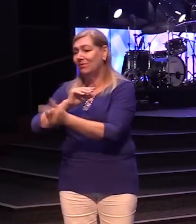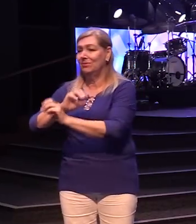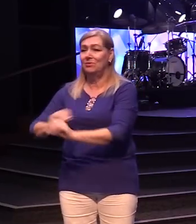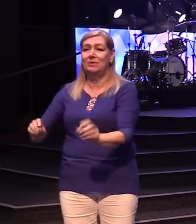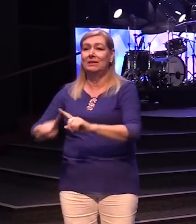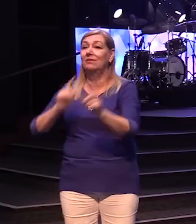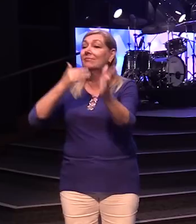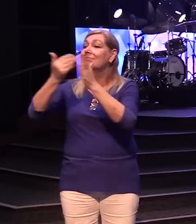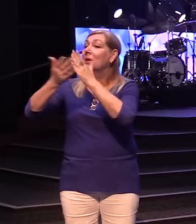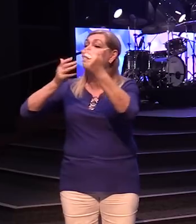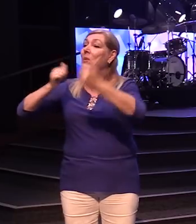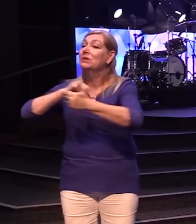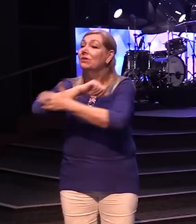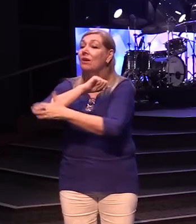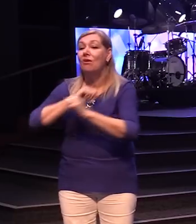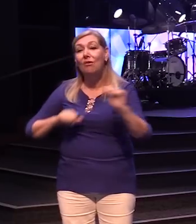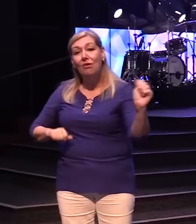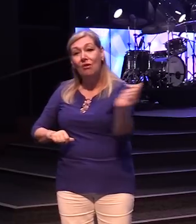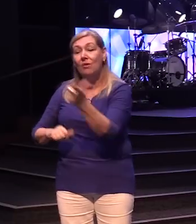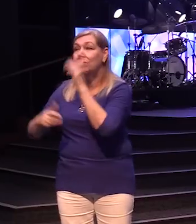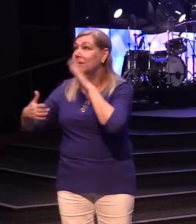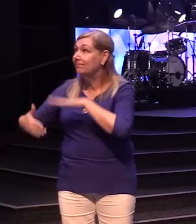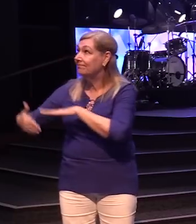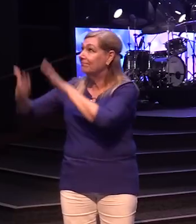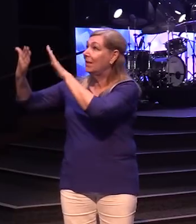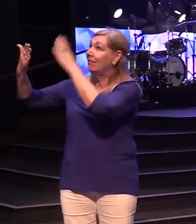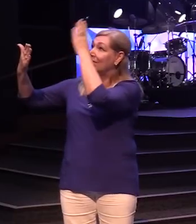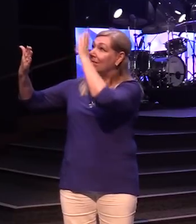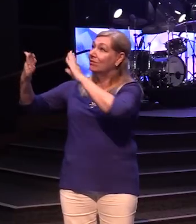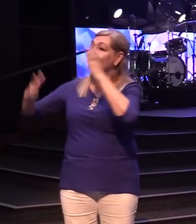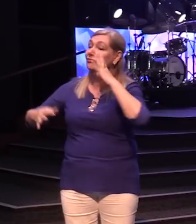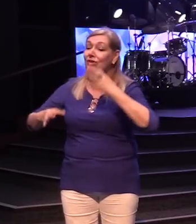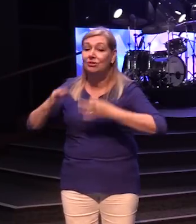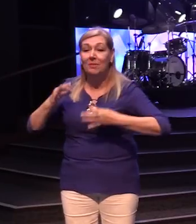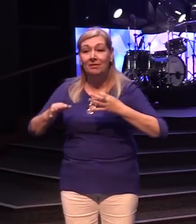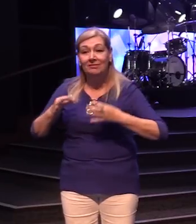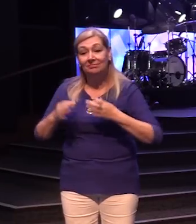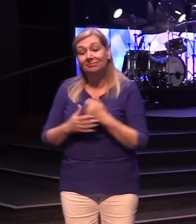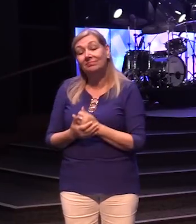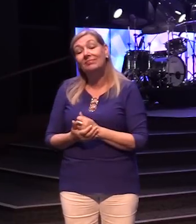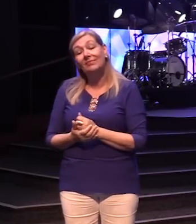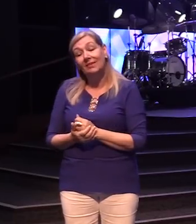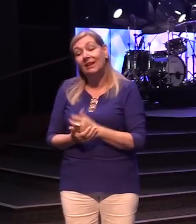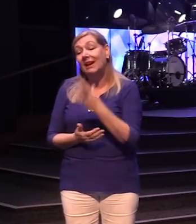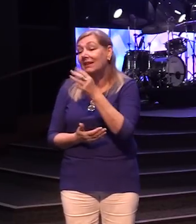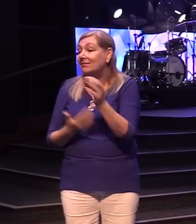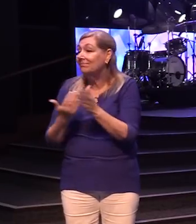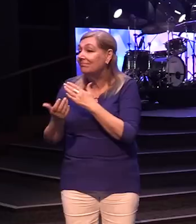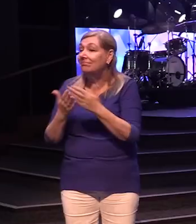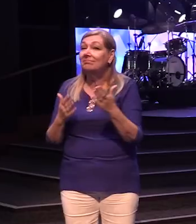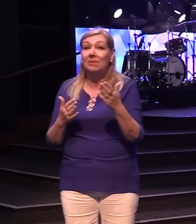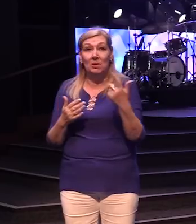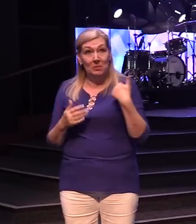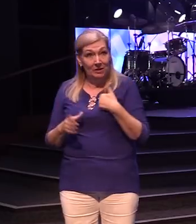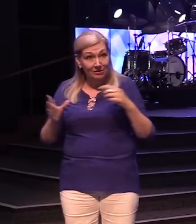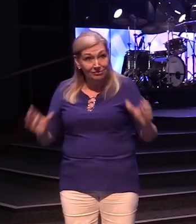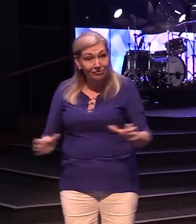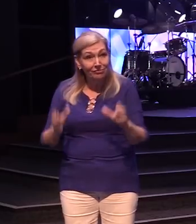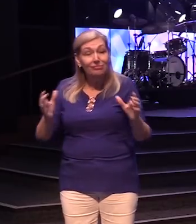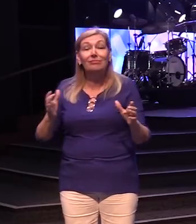Every nation will appear before God. And unto whom much has been given, much will be expected.